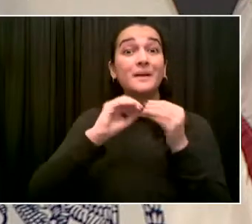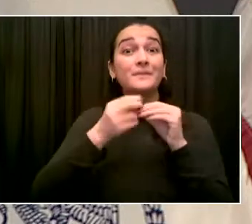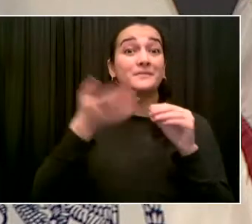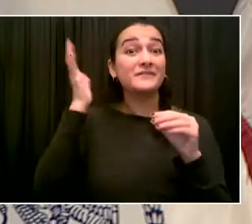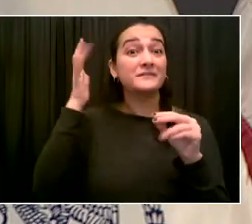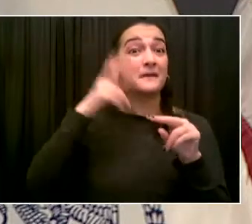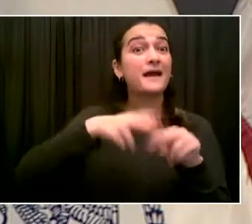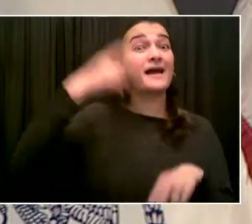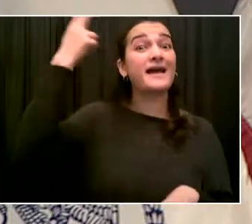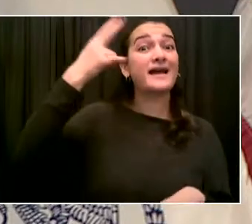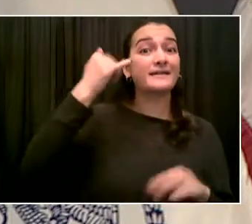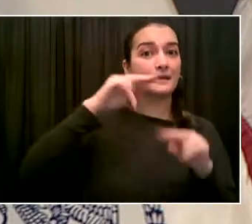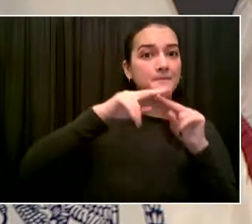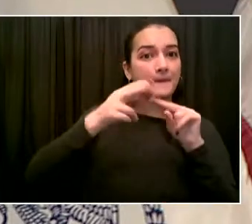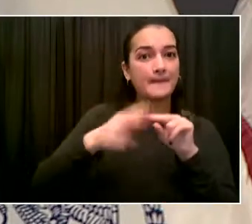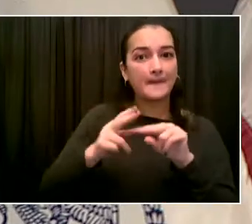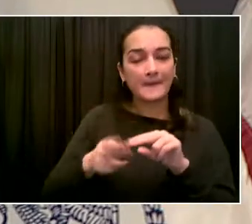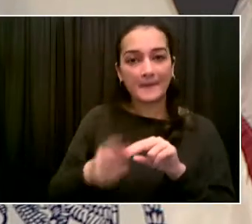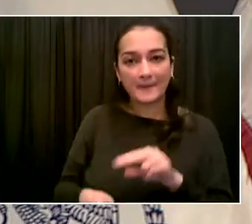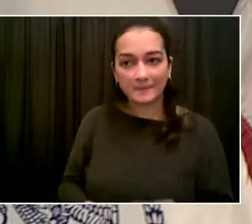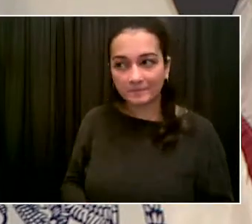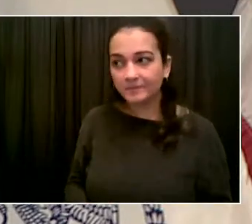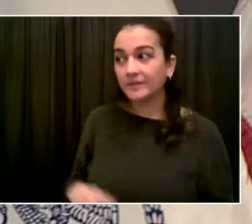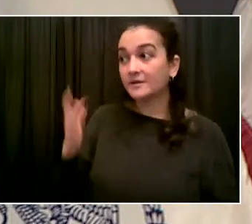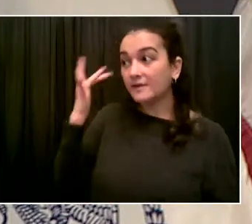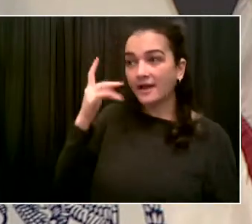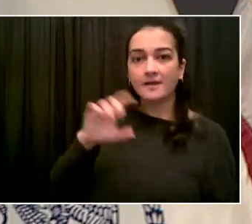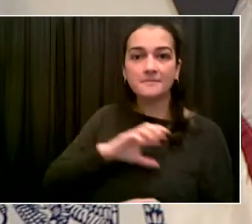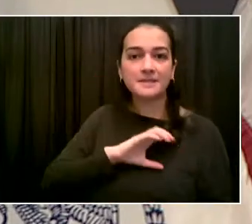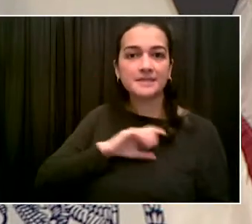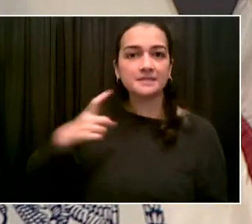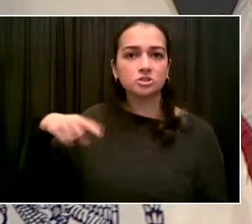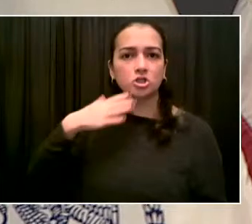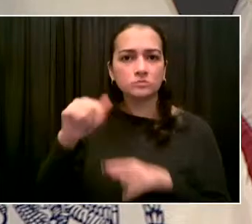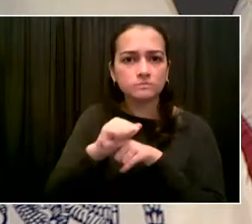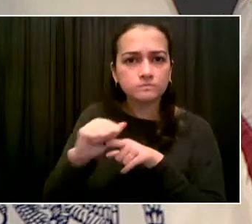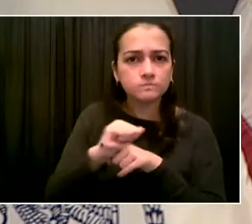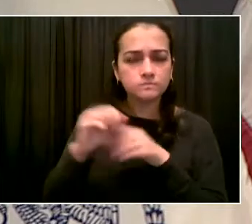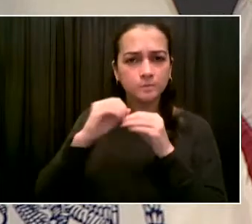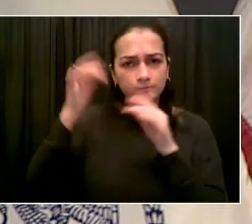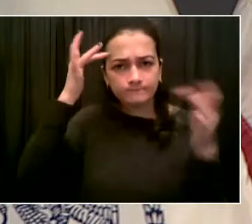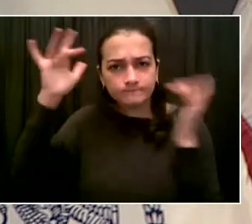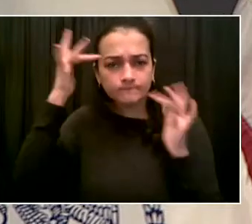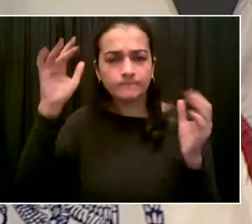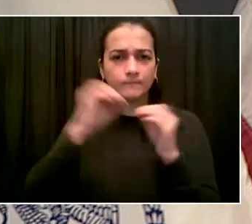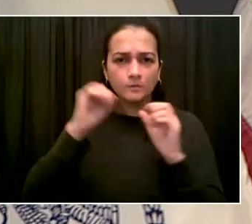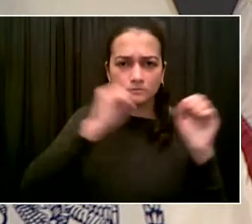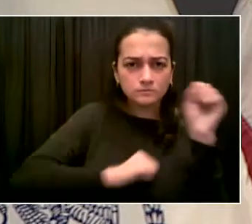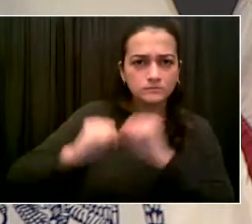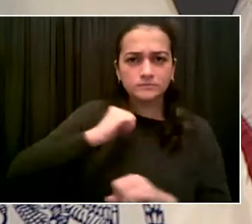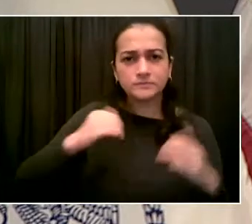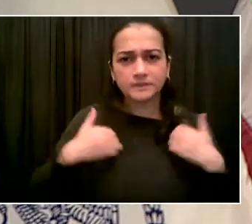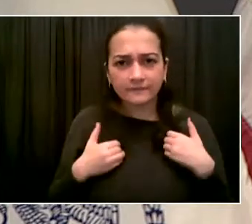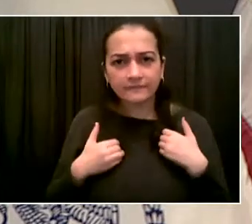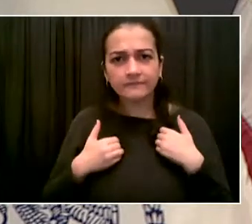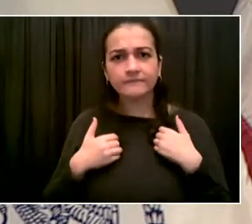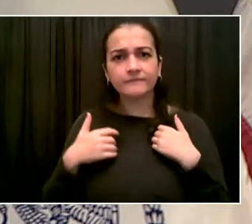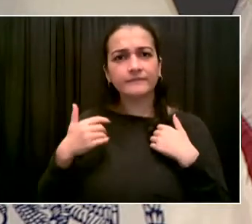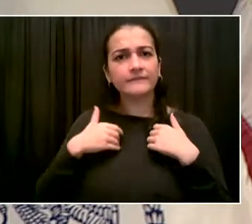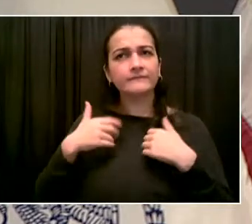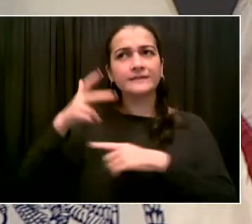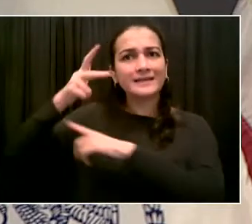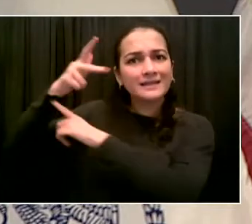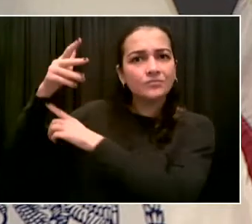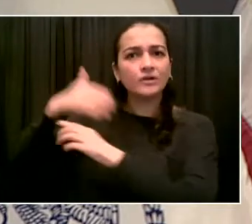it back. Shootings going down, murders going down, gun arrests going up. The facts on the ground are